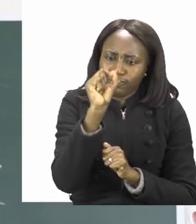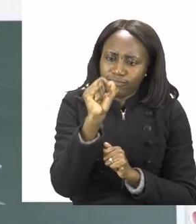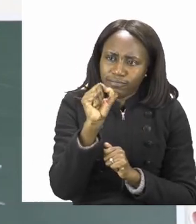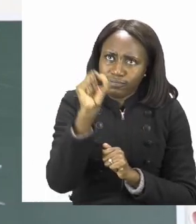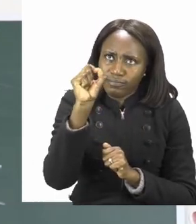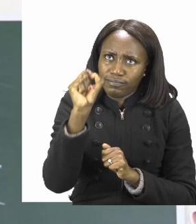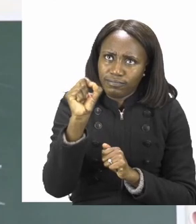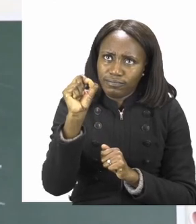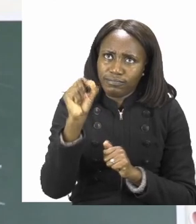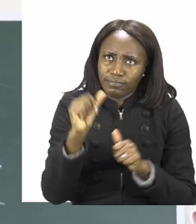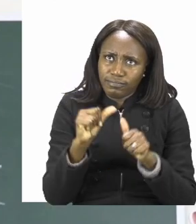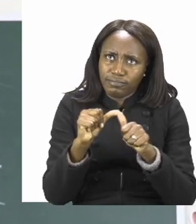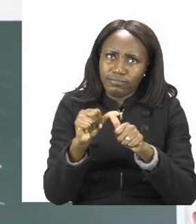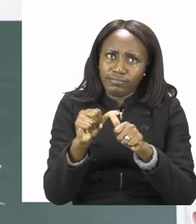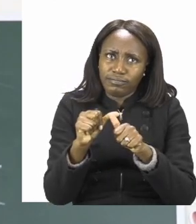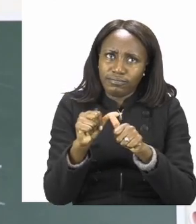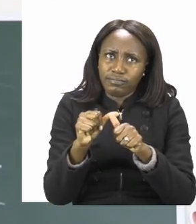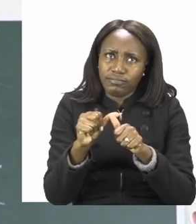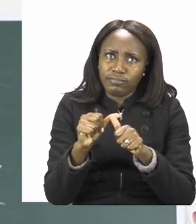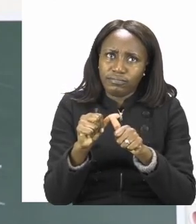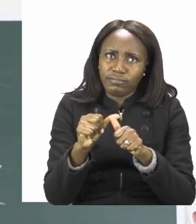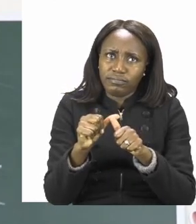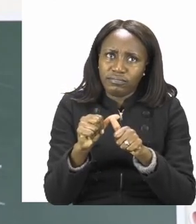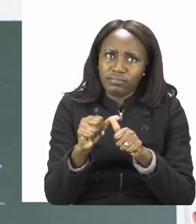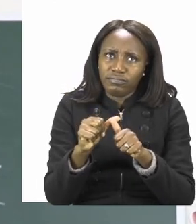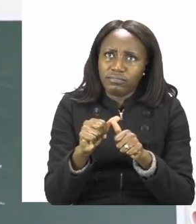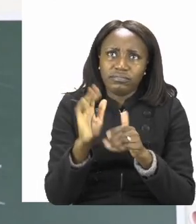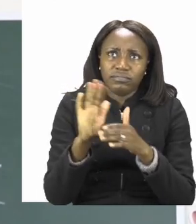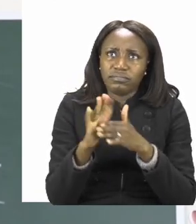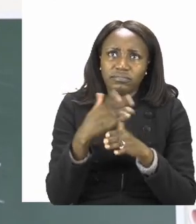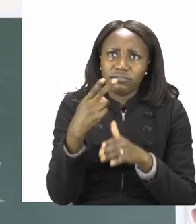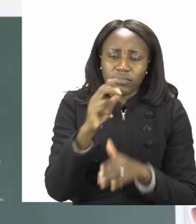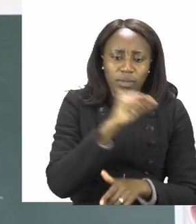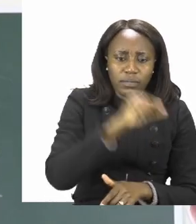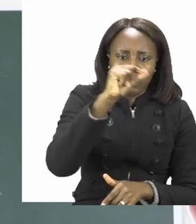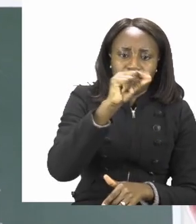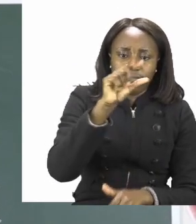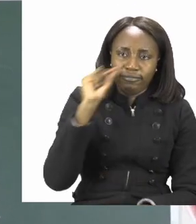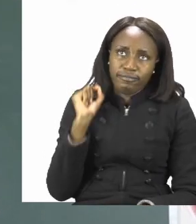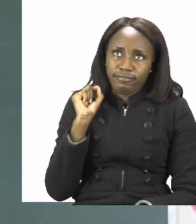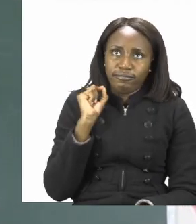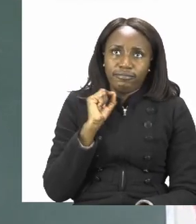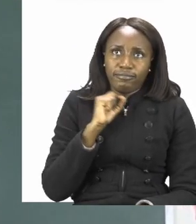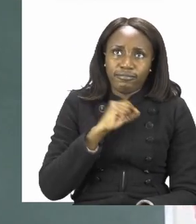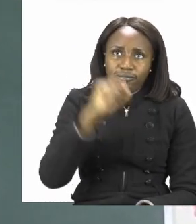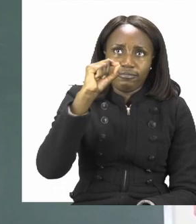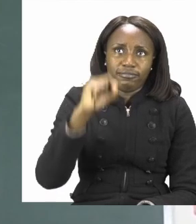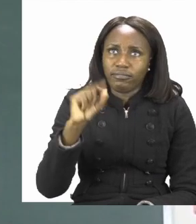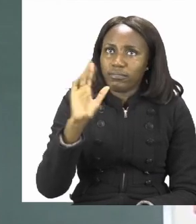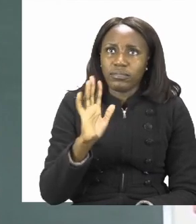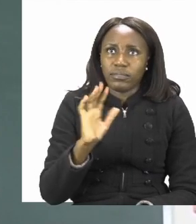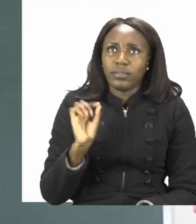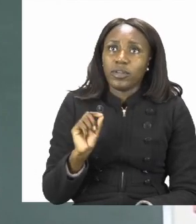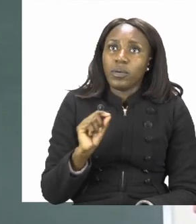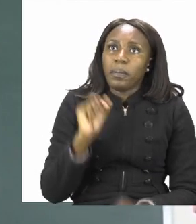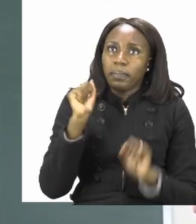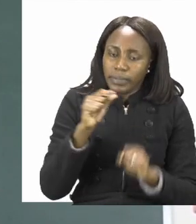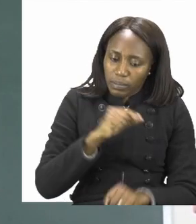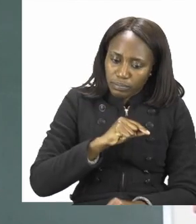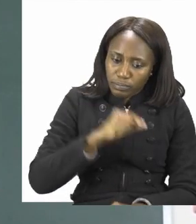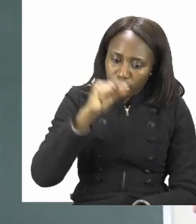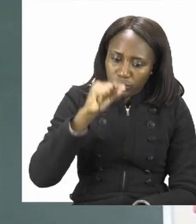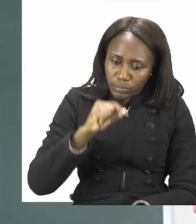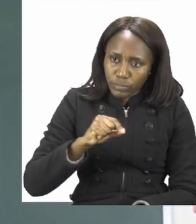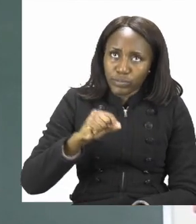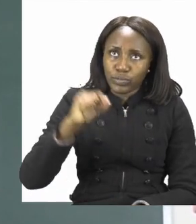If you lift up your pencil, you've done the wrong thing because a pattern needs to be completed with one pencil